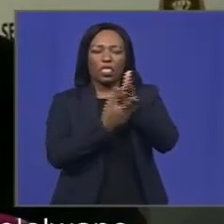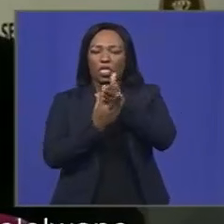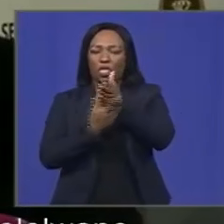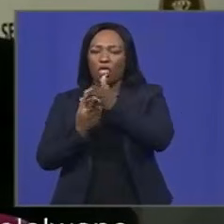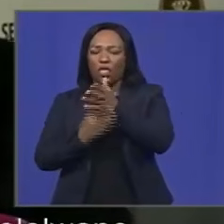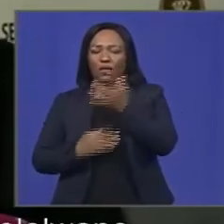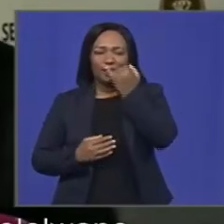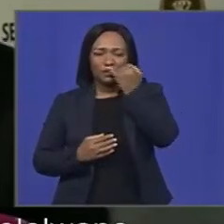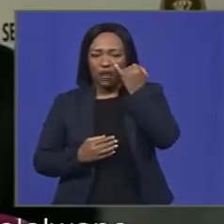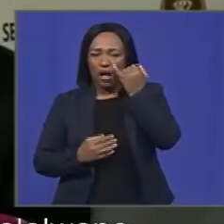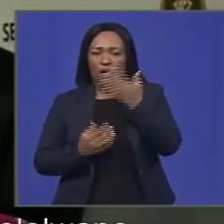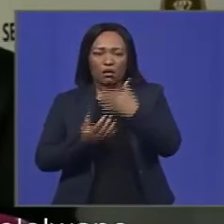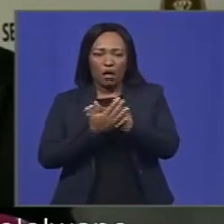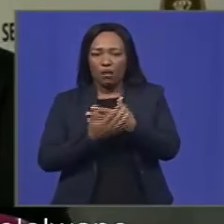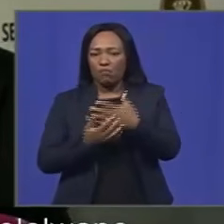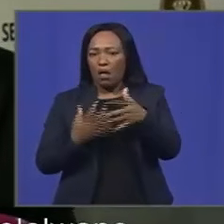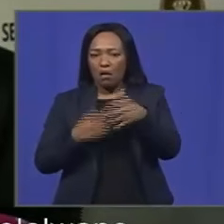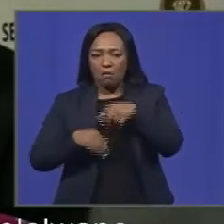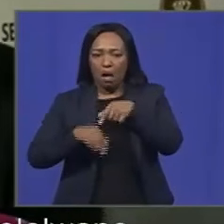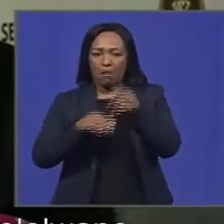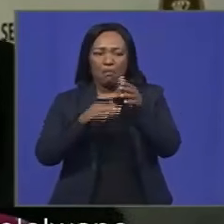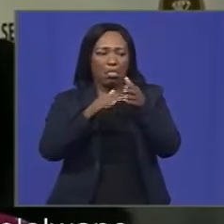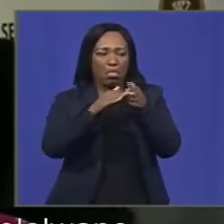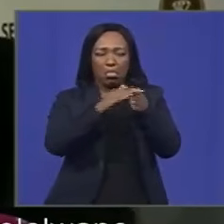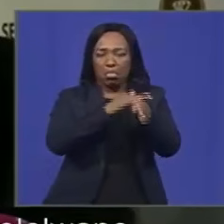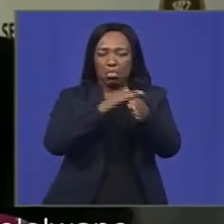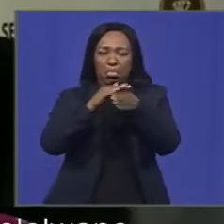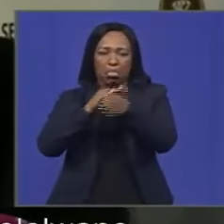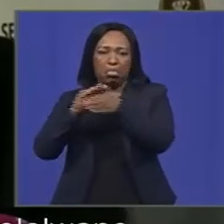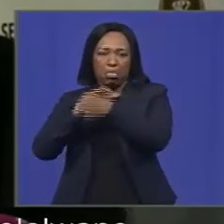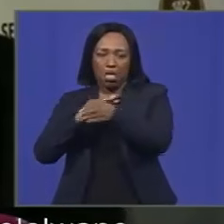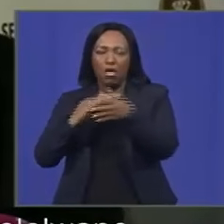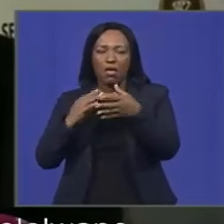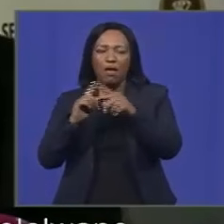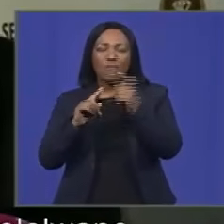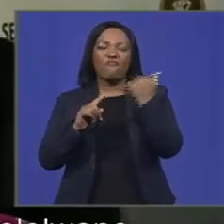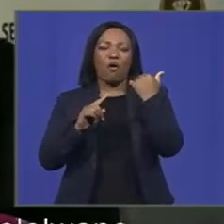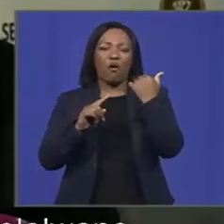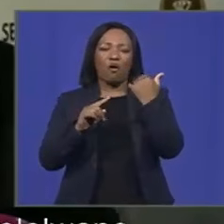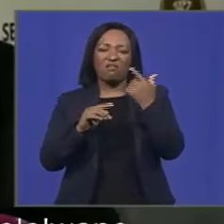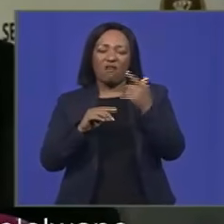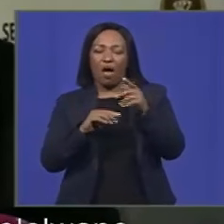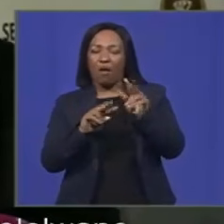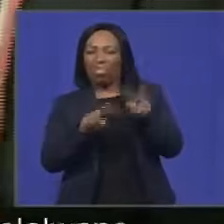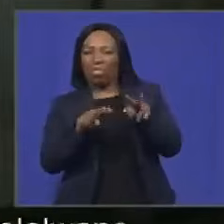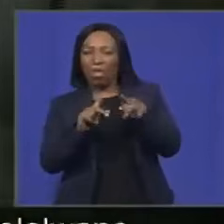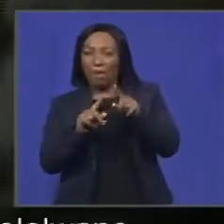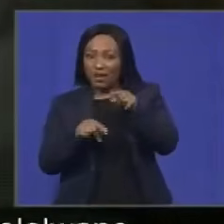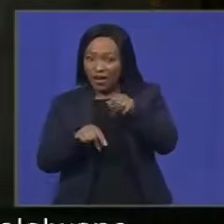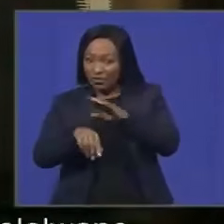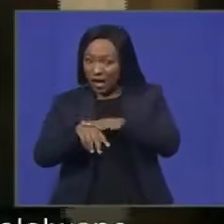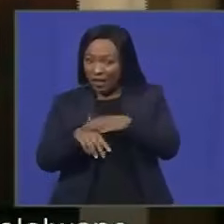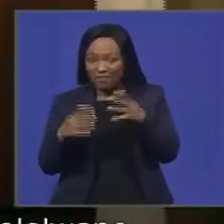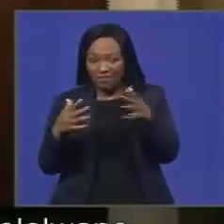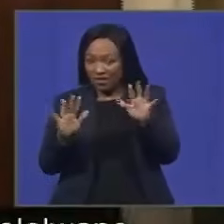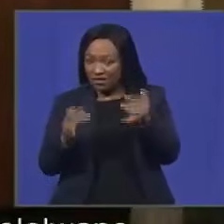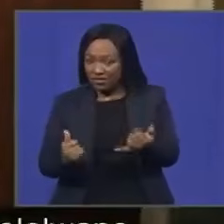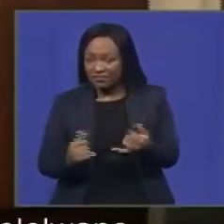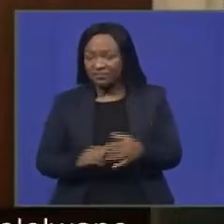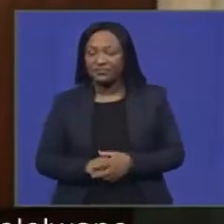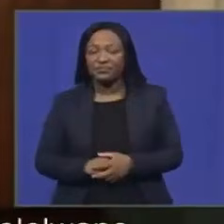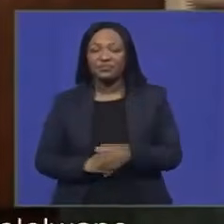goods, undocumented persons, and other forms of transnational crime. That era is coming to an end. BMA